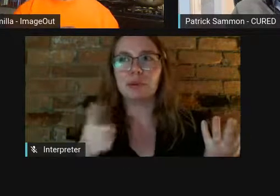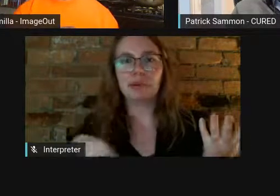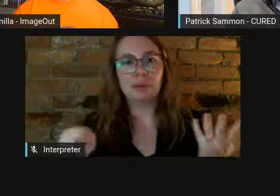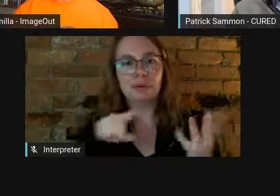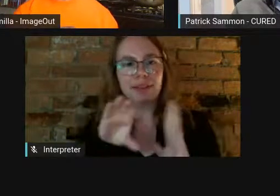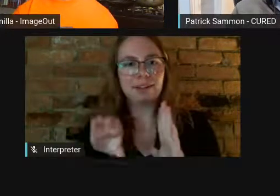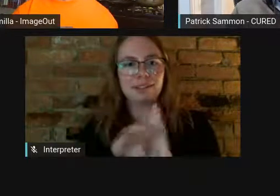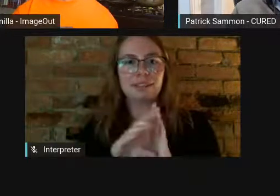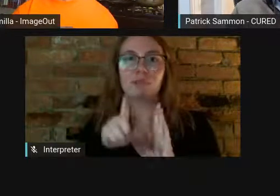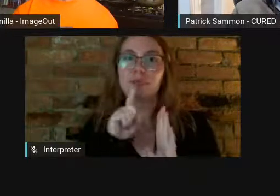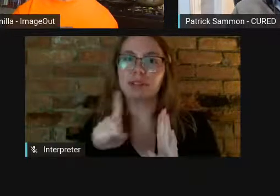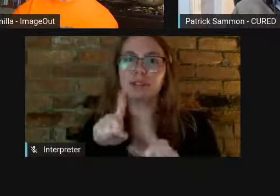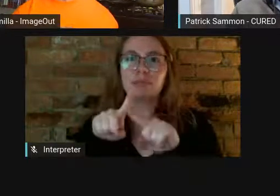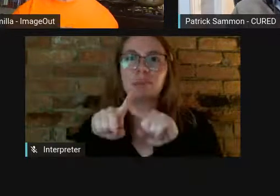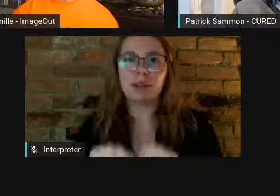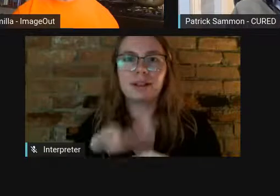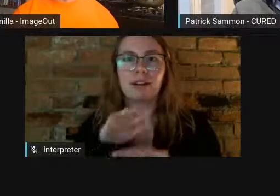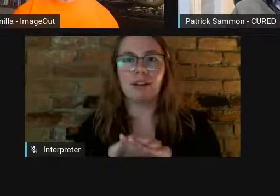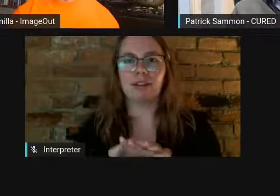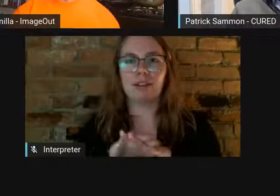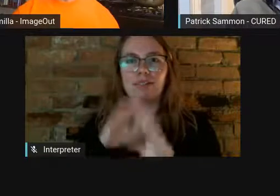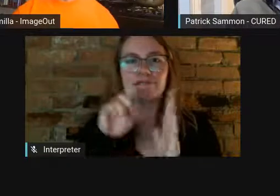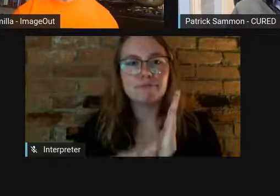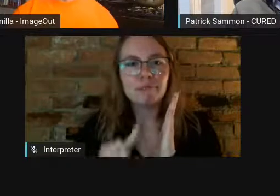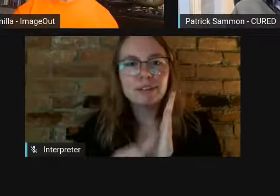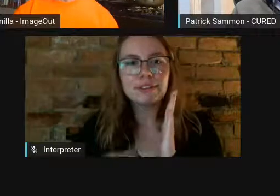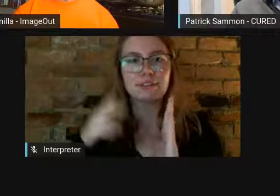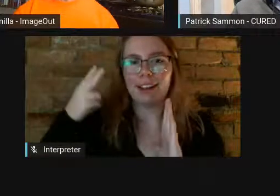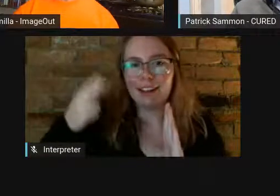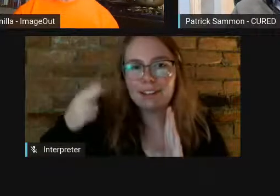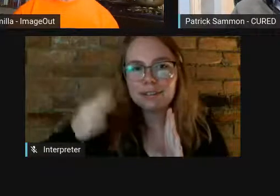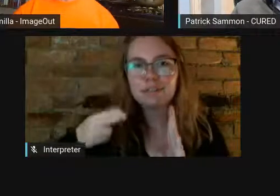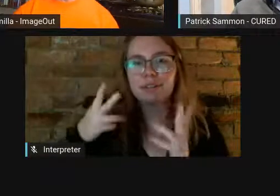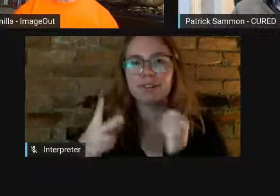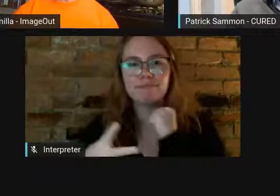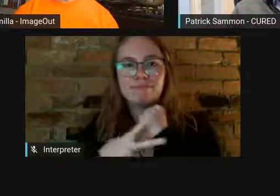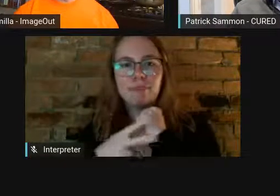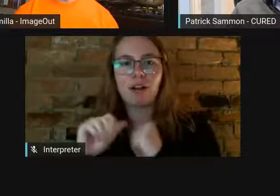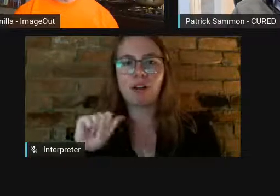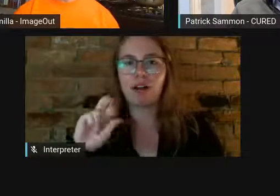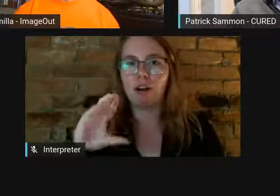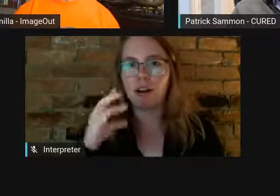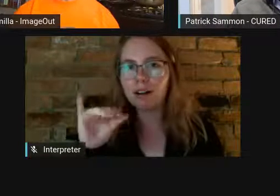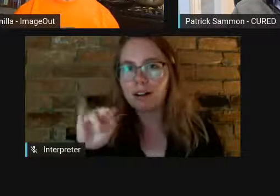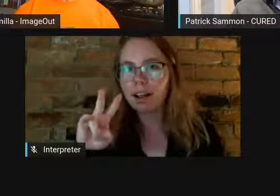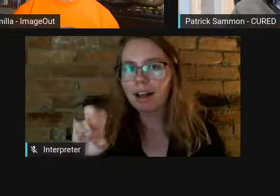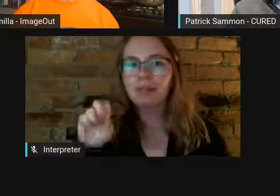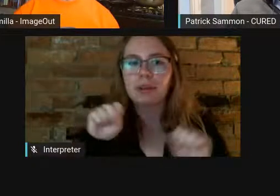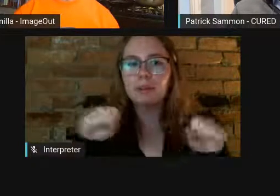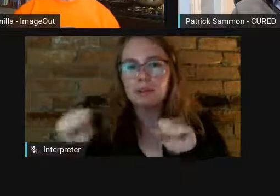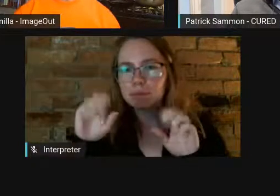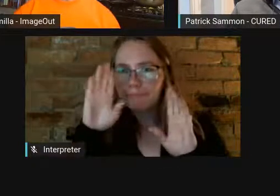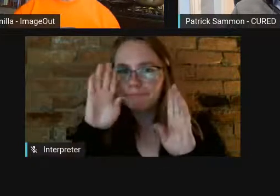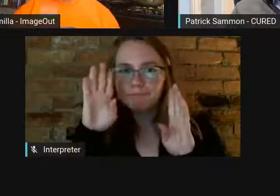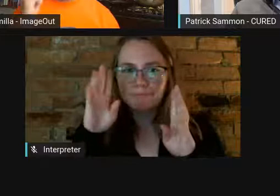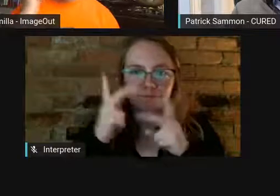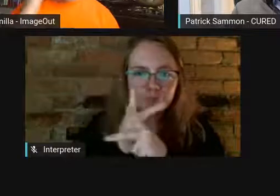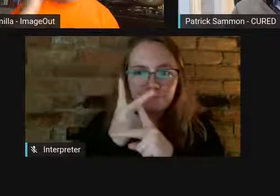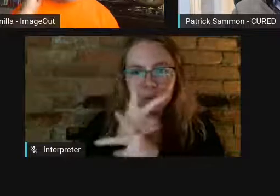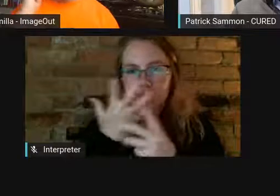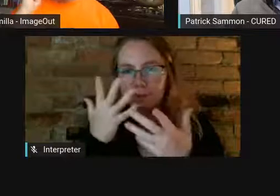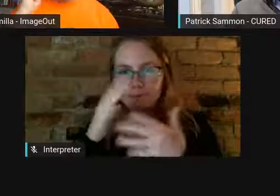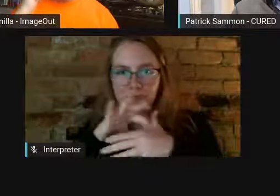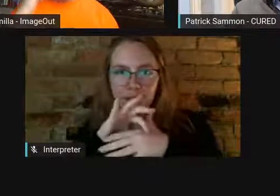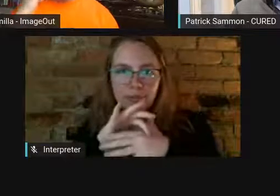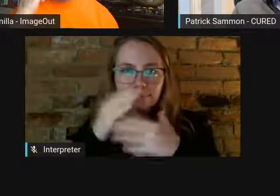good archival, you know, research team to come up with the materials for you. And I have to say,